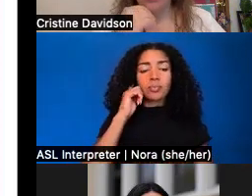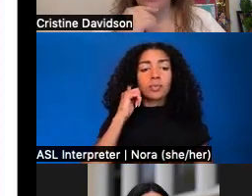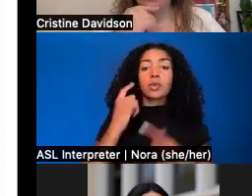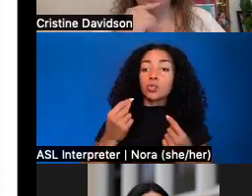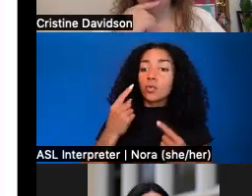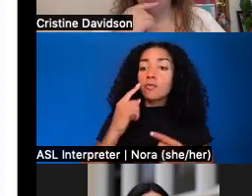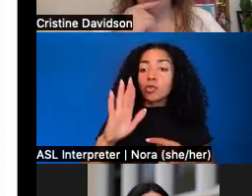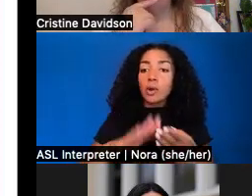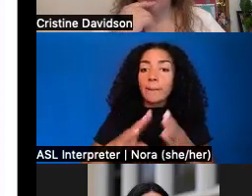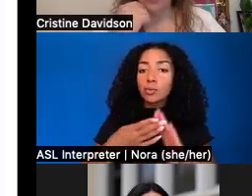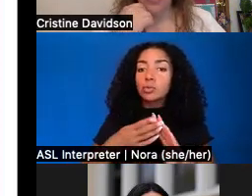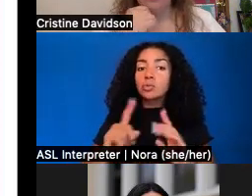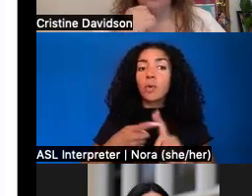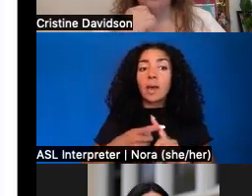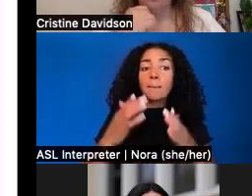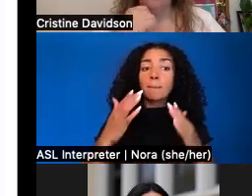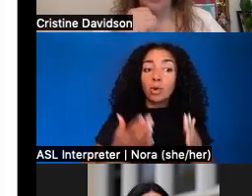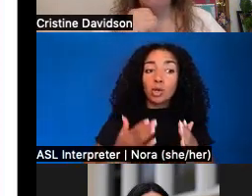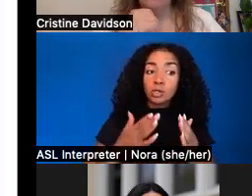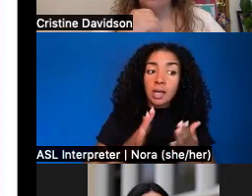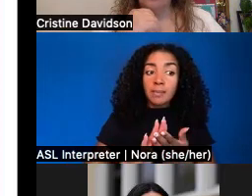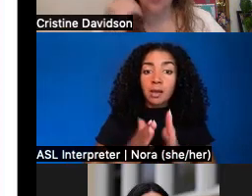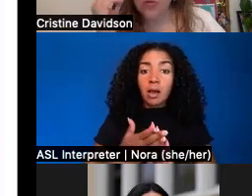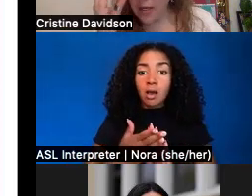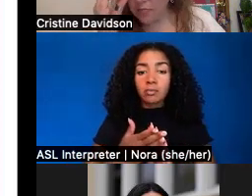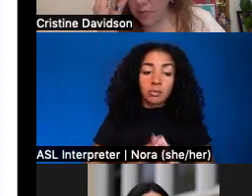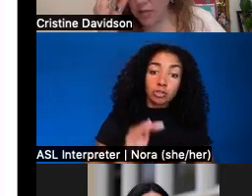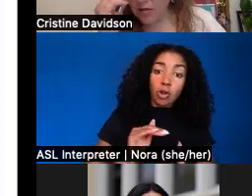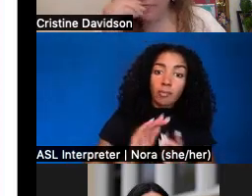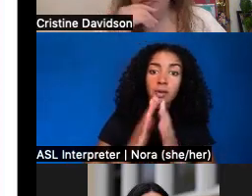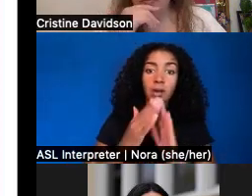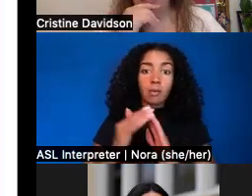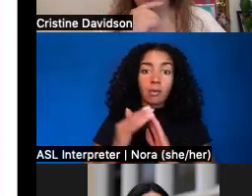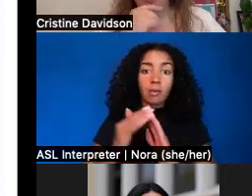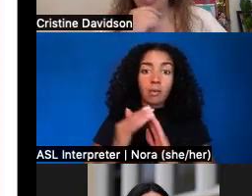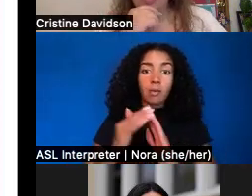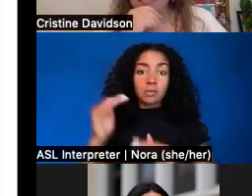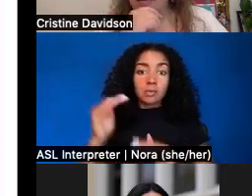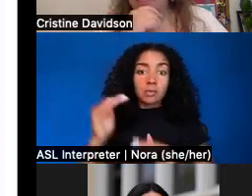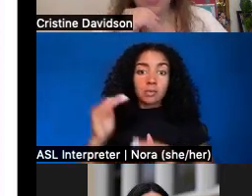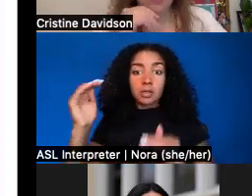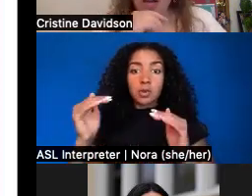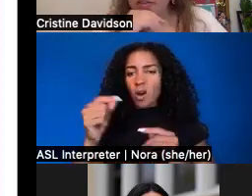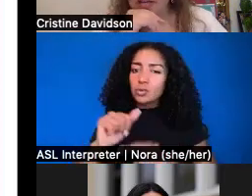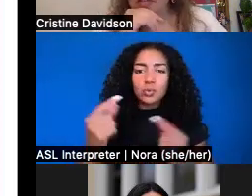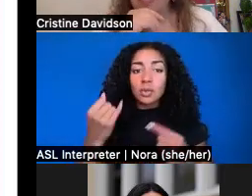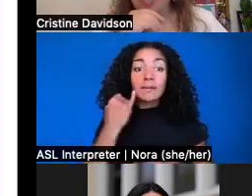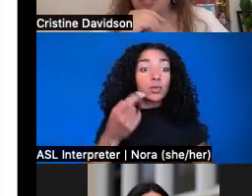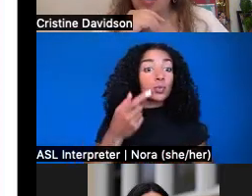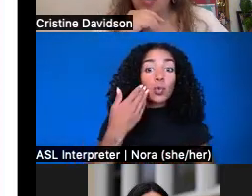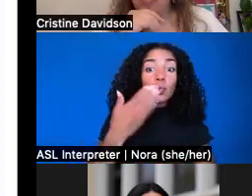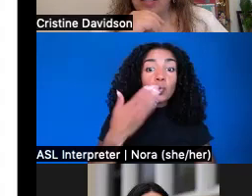are the practices that you have? And if you don't have them or know them, can you create some that are